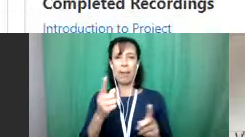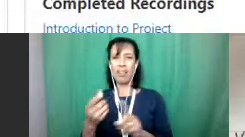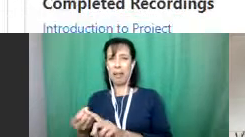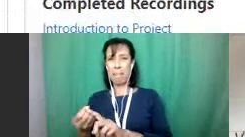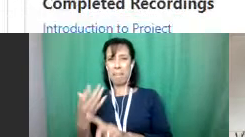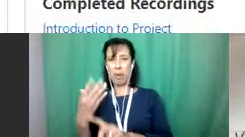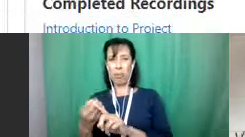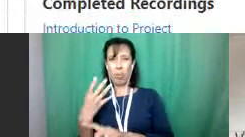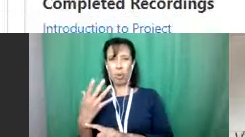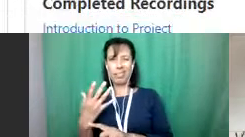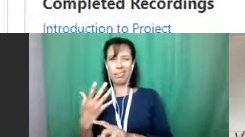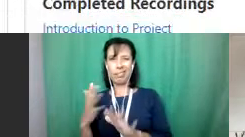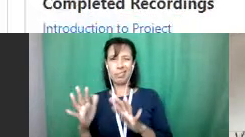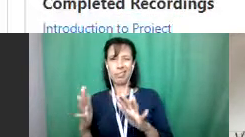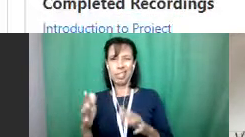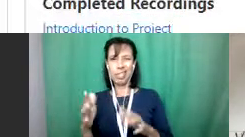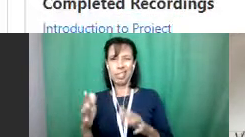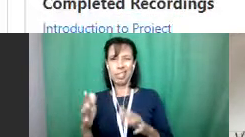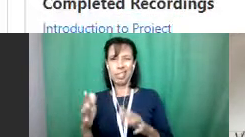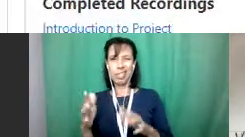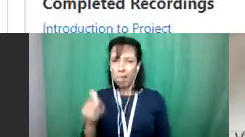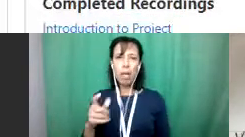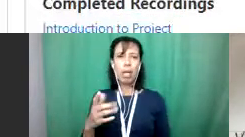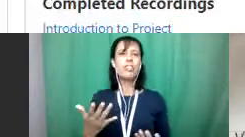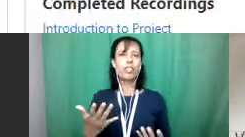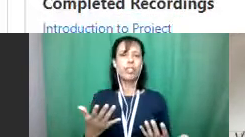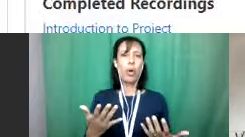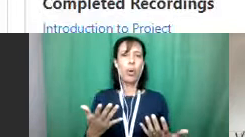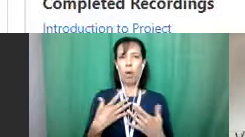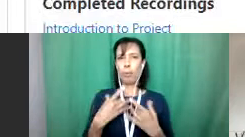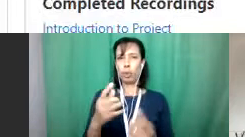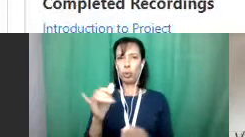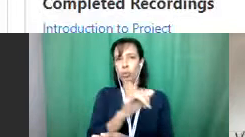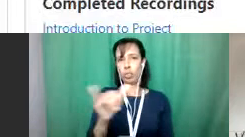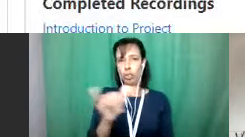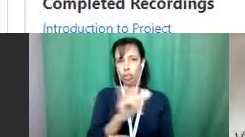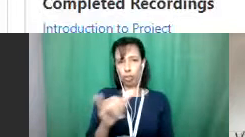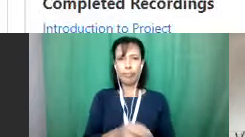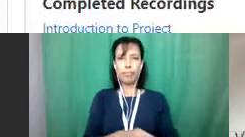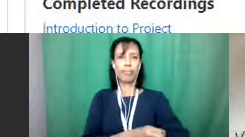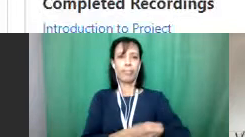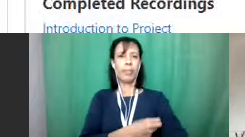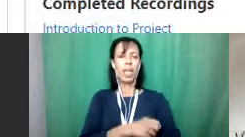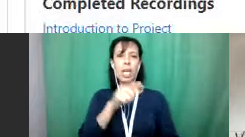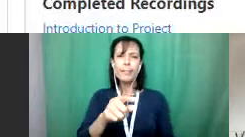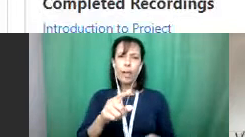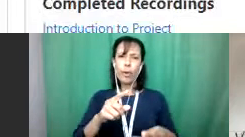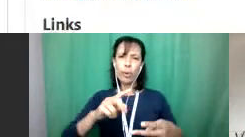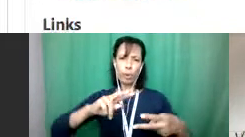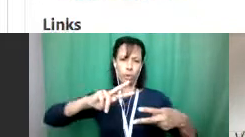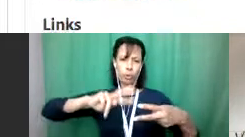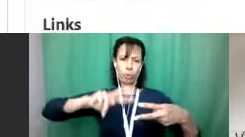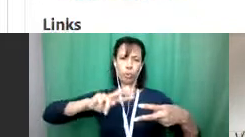clunky. There are 2 links there to journal articles. I recommend you